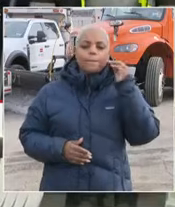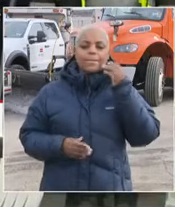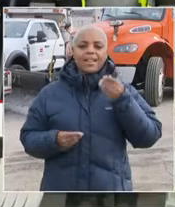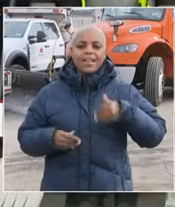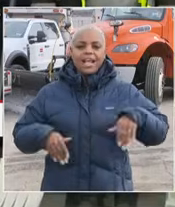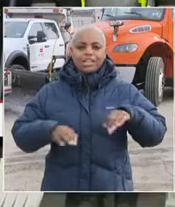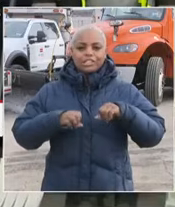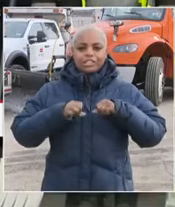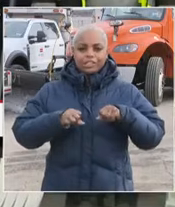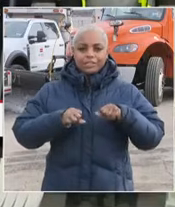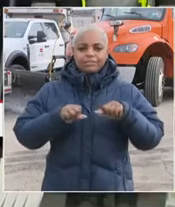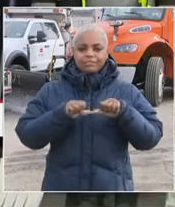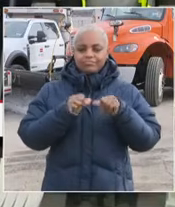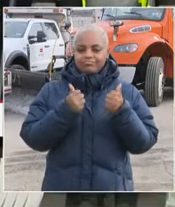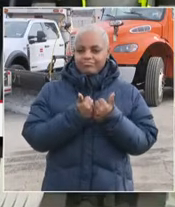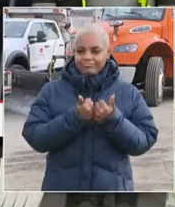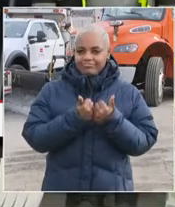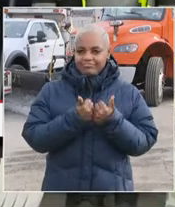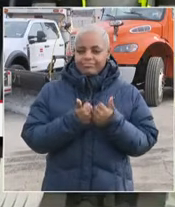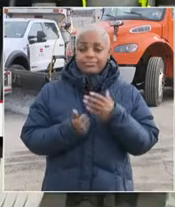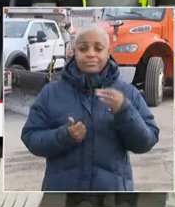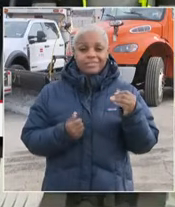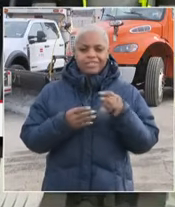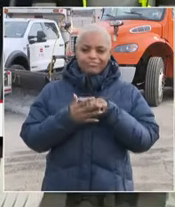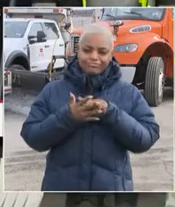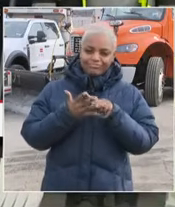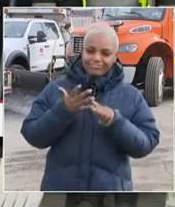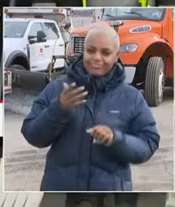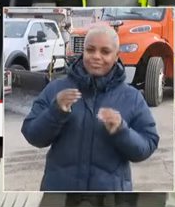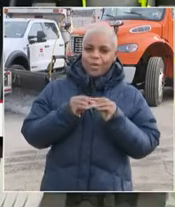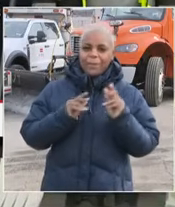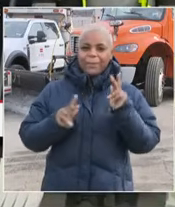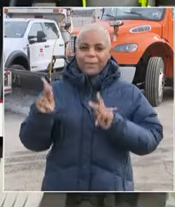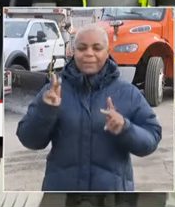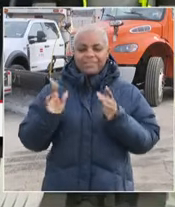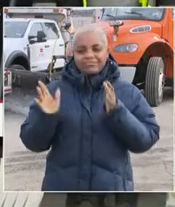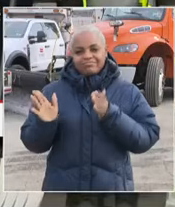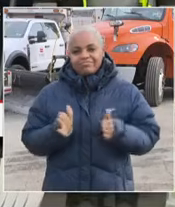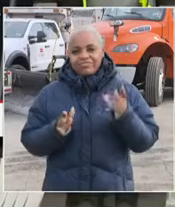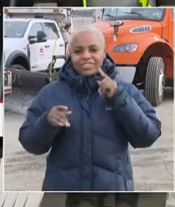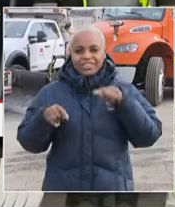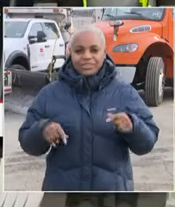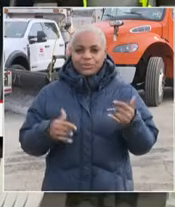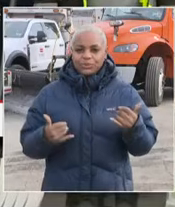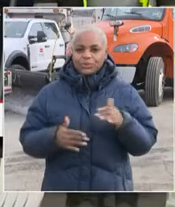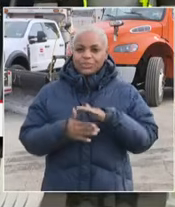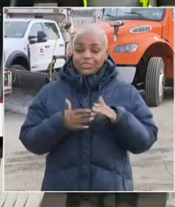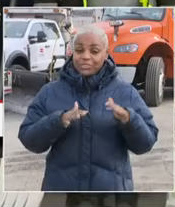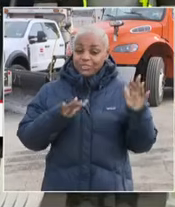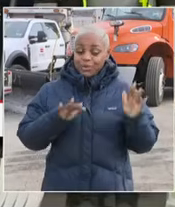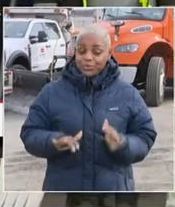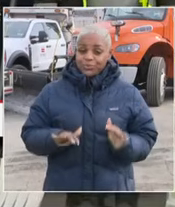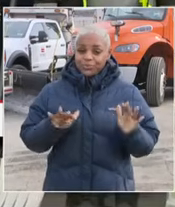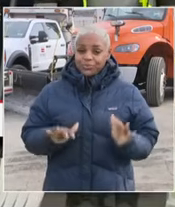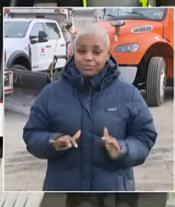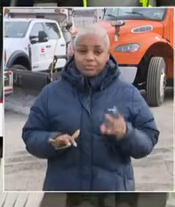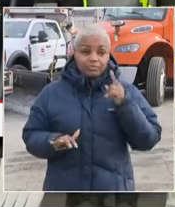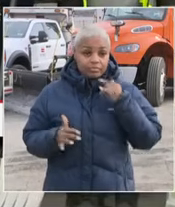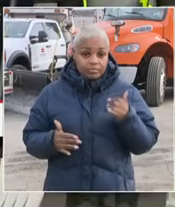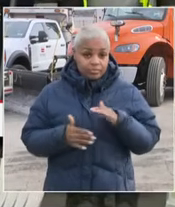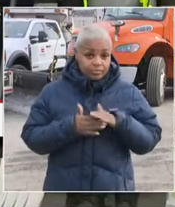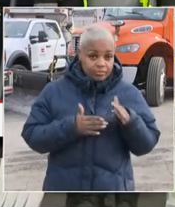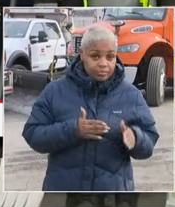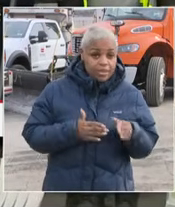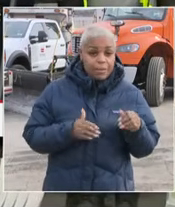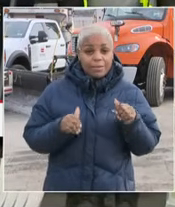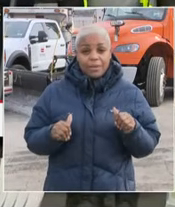are preparing for this weekend snow event in next week, which we expect